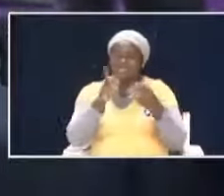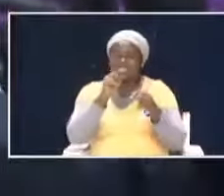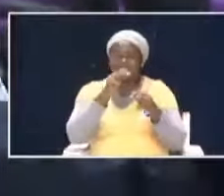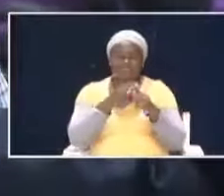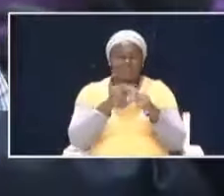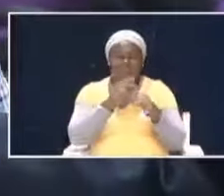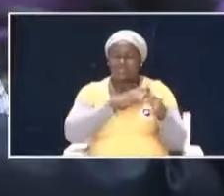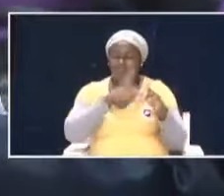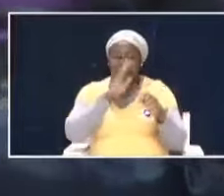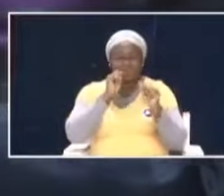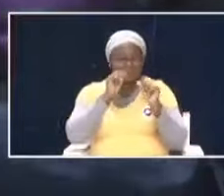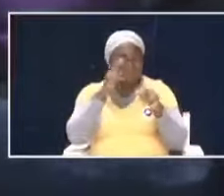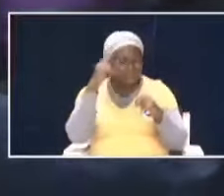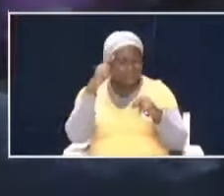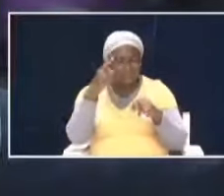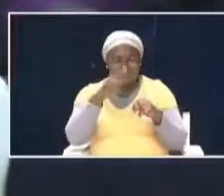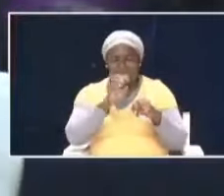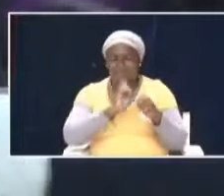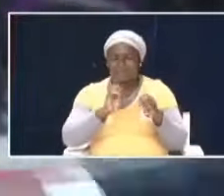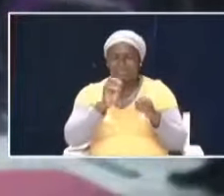the name of Jesus.